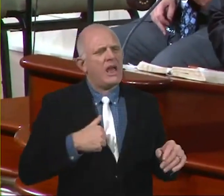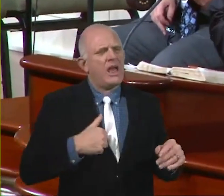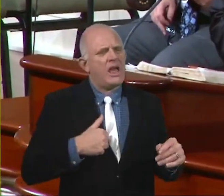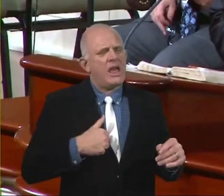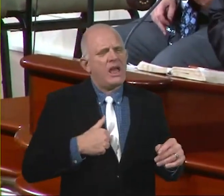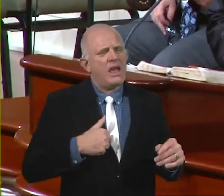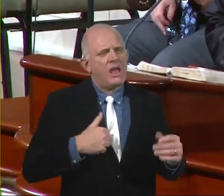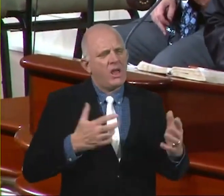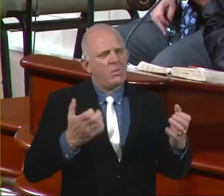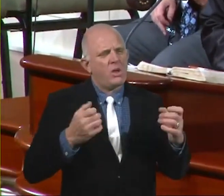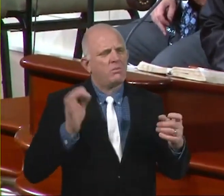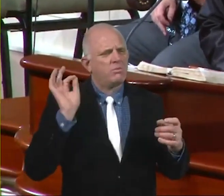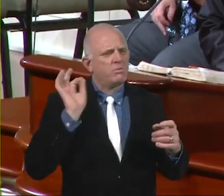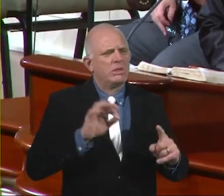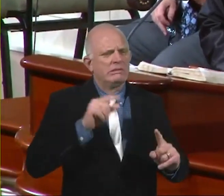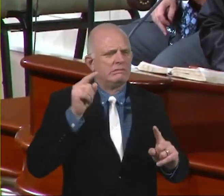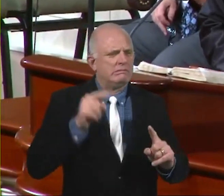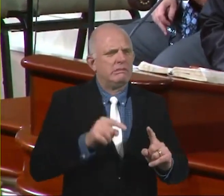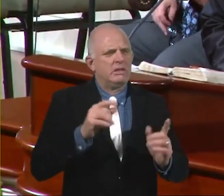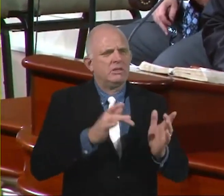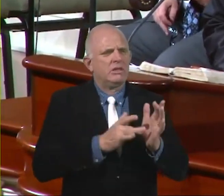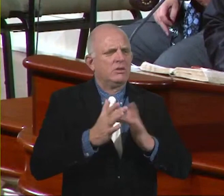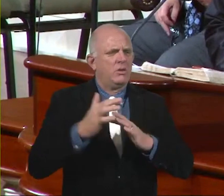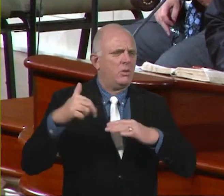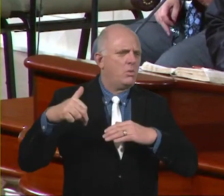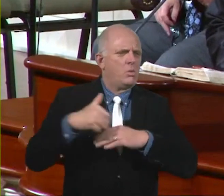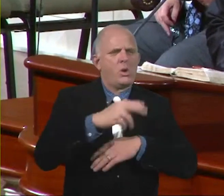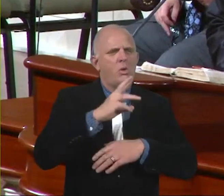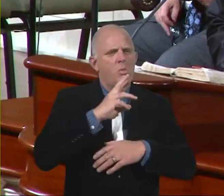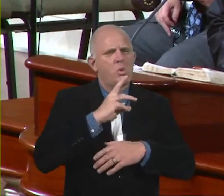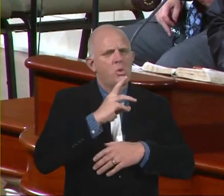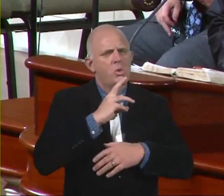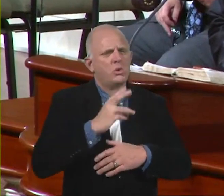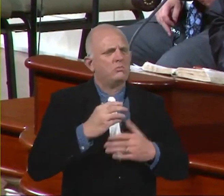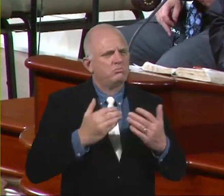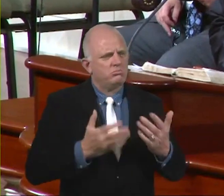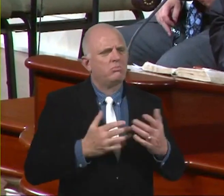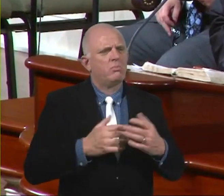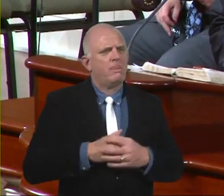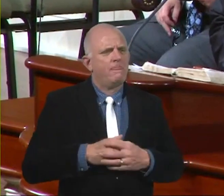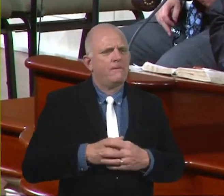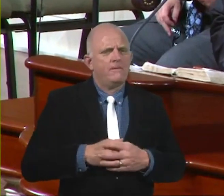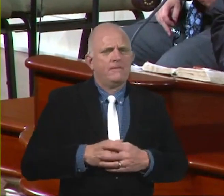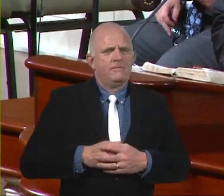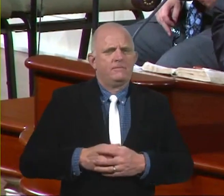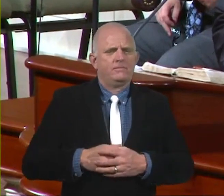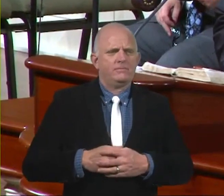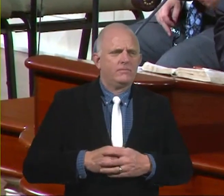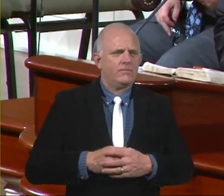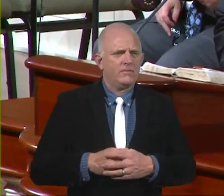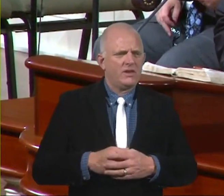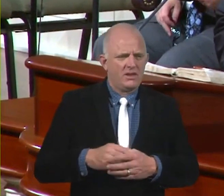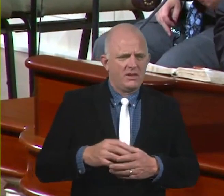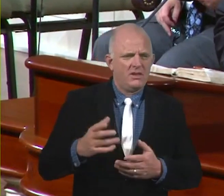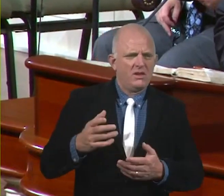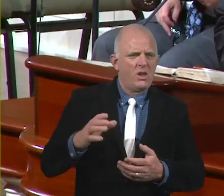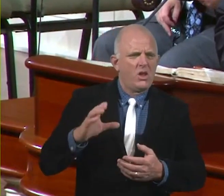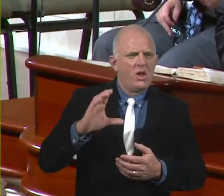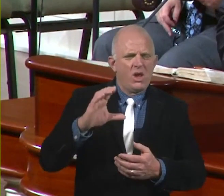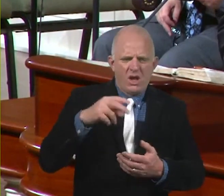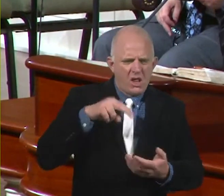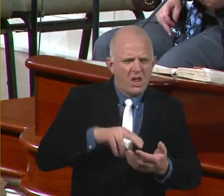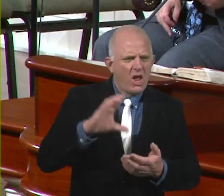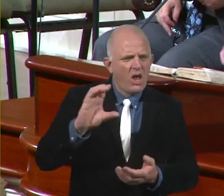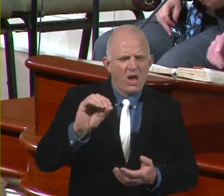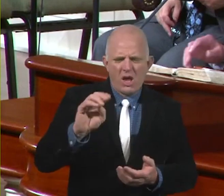I want to preach on Jesus walking on the water." And he said, "The commentaries don't say anything."